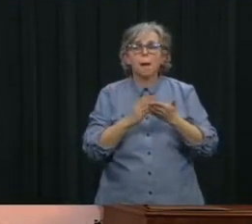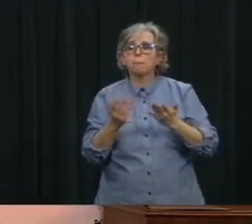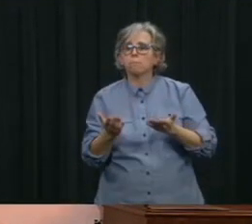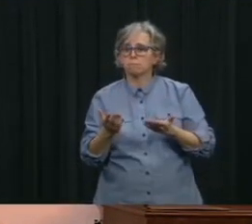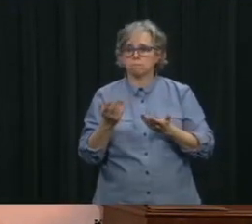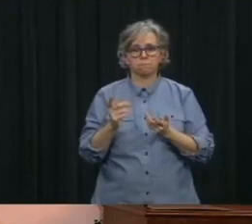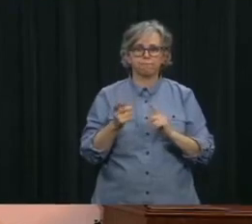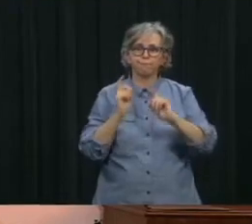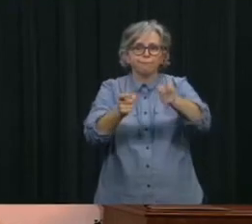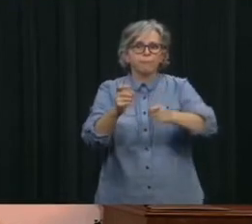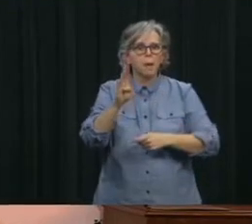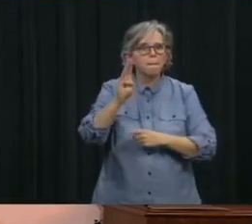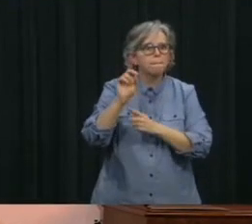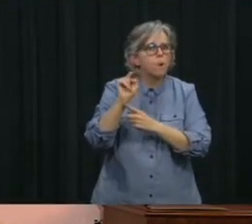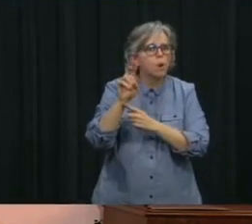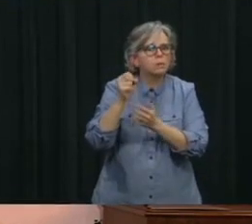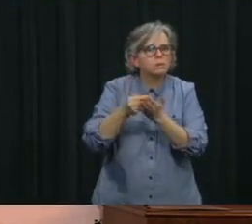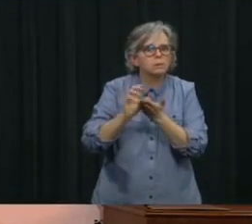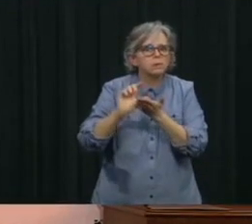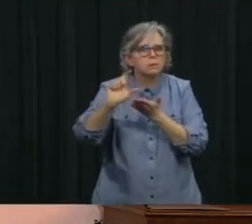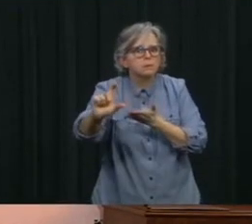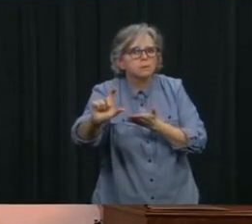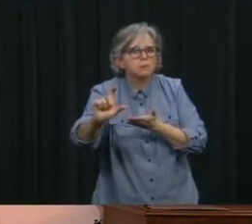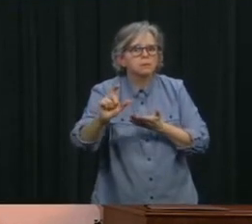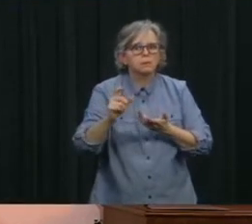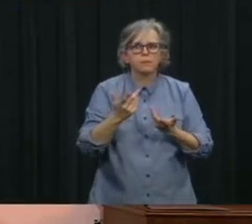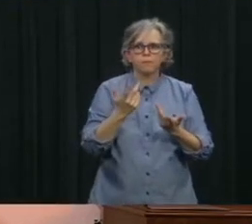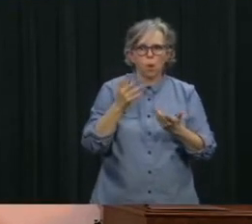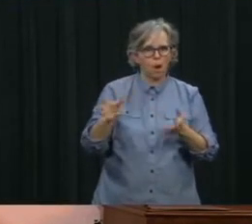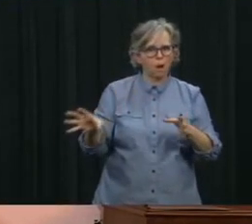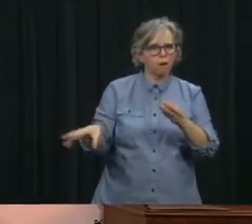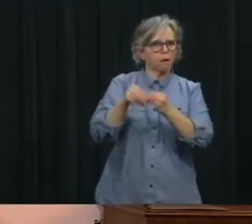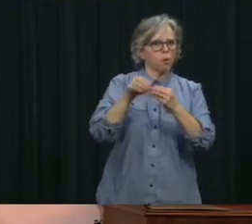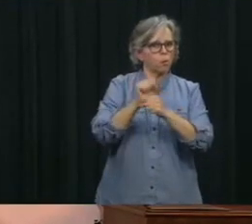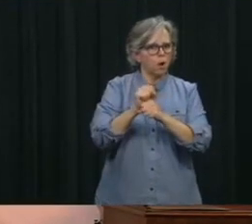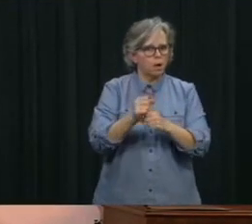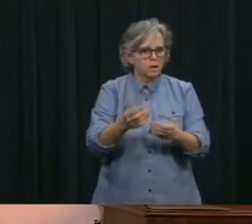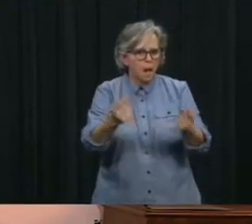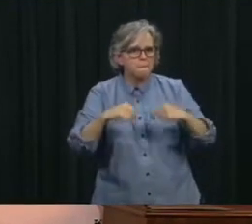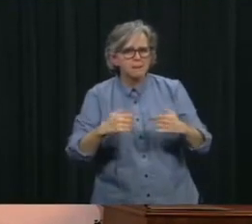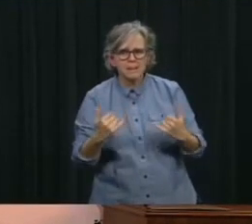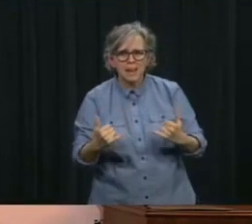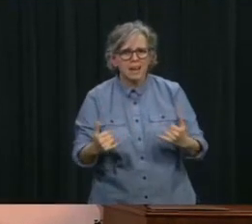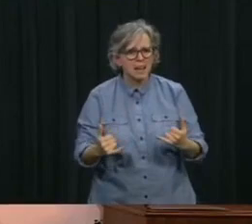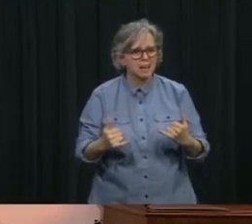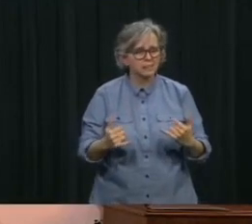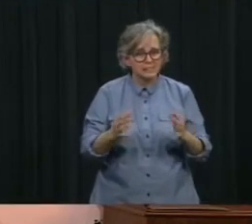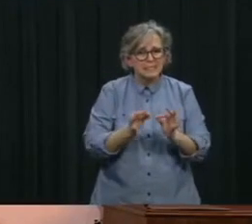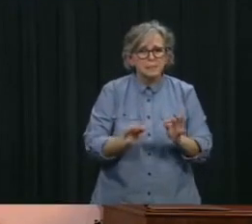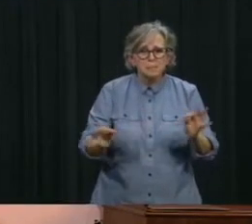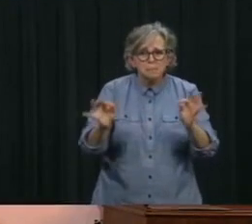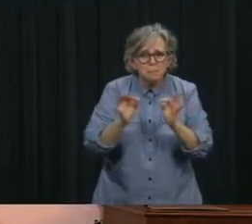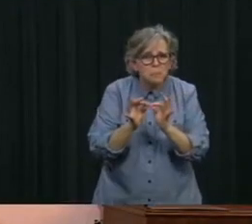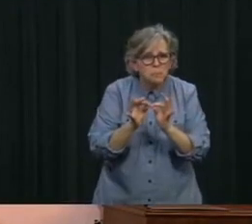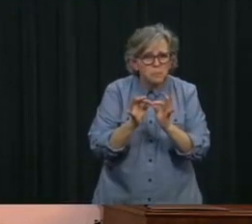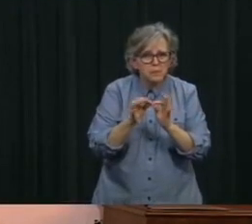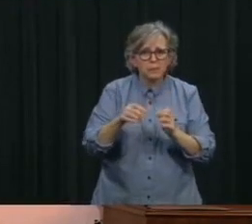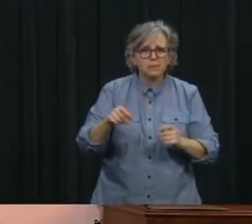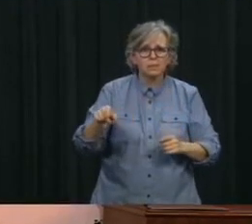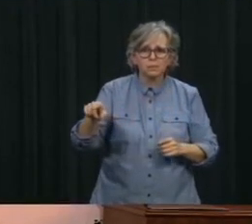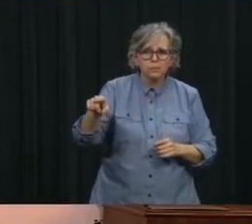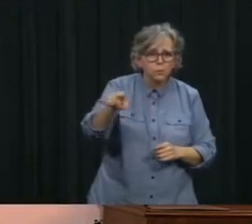there and people who will sign on with them. They are essential to our supply chain, and they ask that everybody be